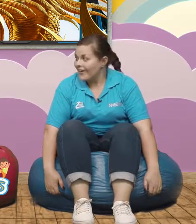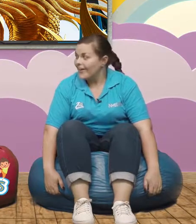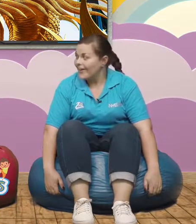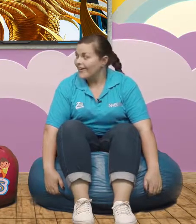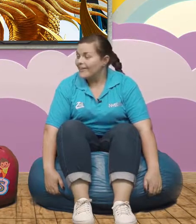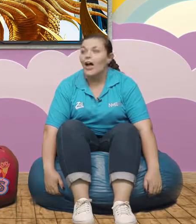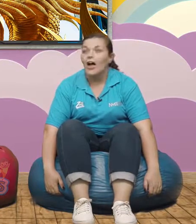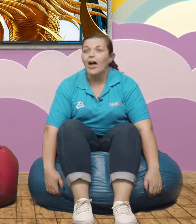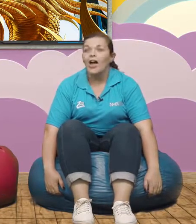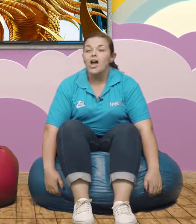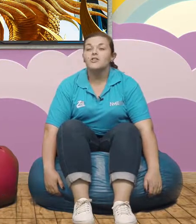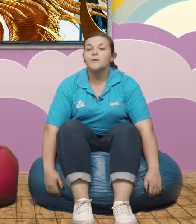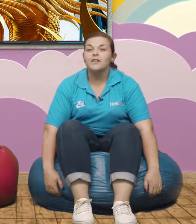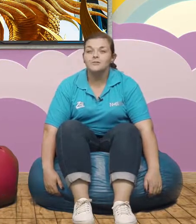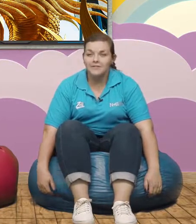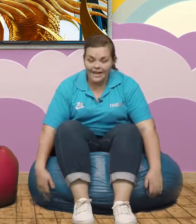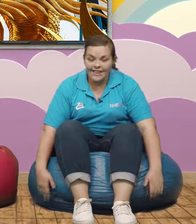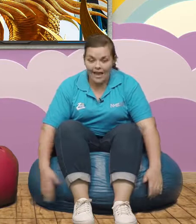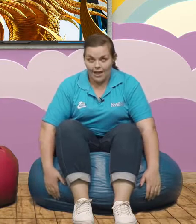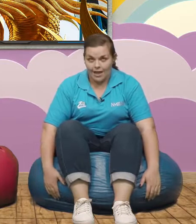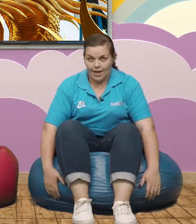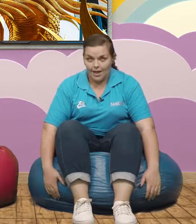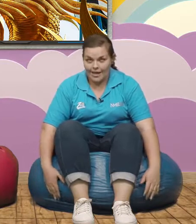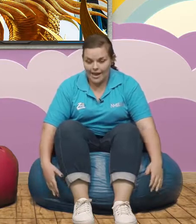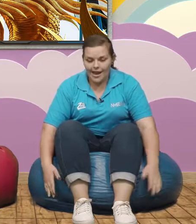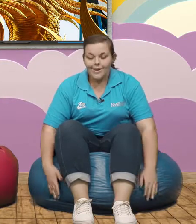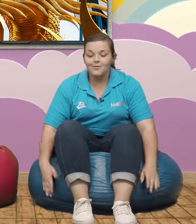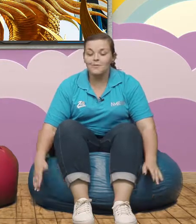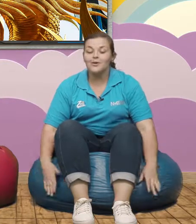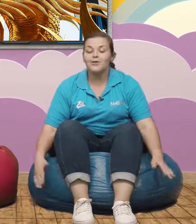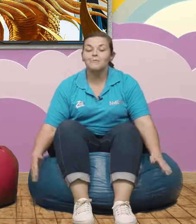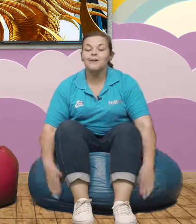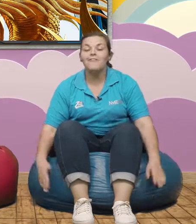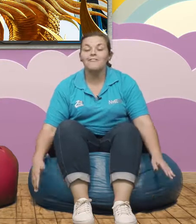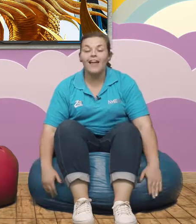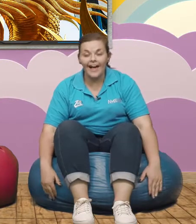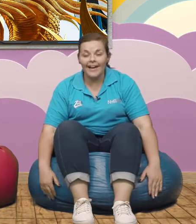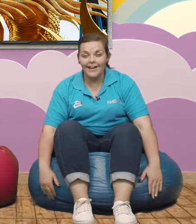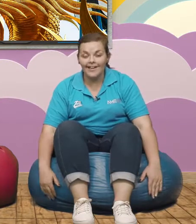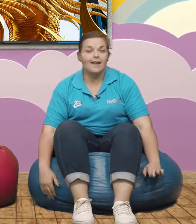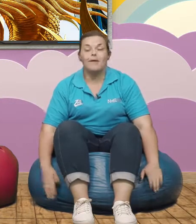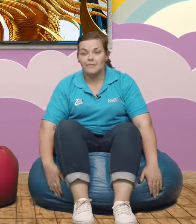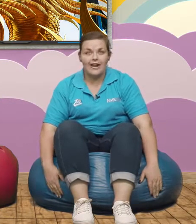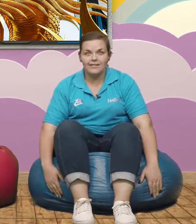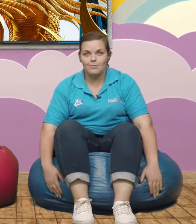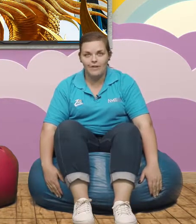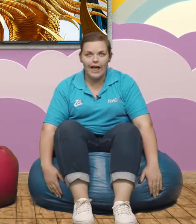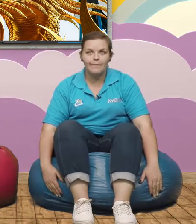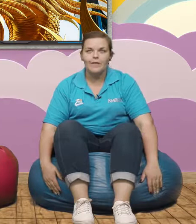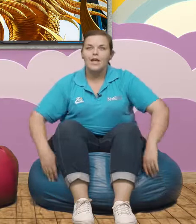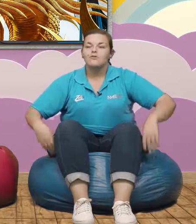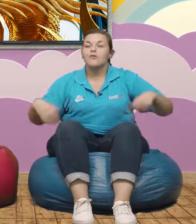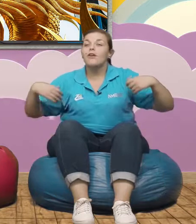So that this is, yes. So we need to protect the egg. Yes. So what we're going to do is we're going to fly like baby dragons will